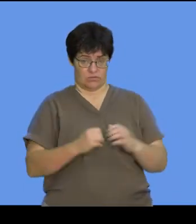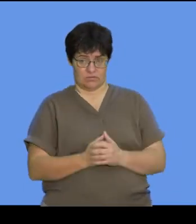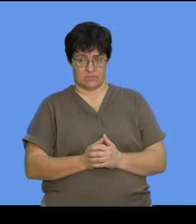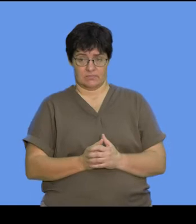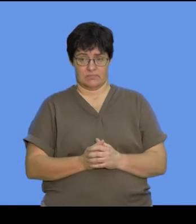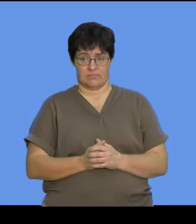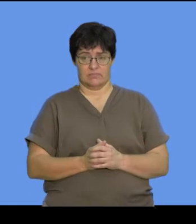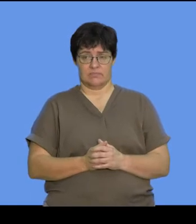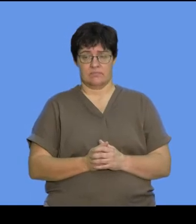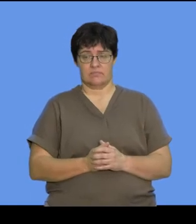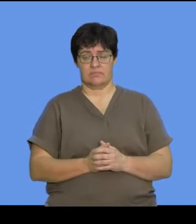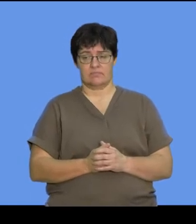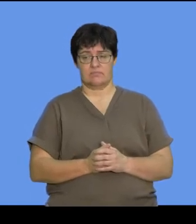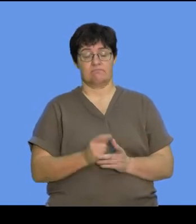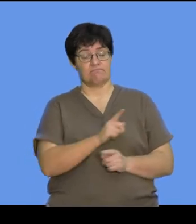molecule